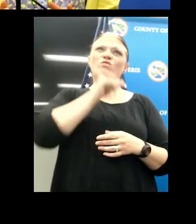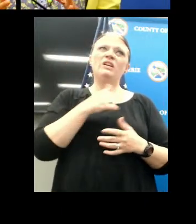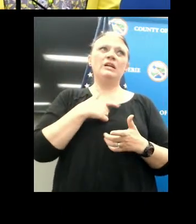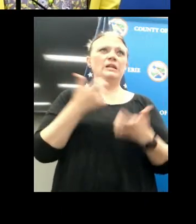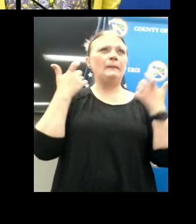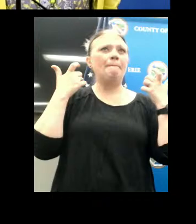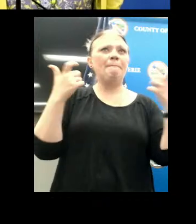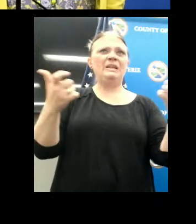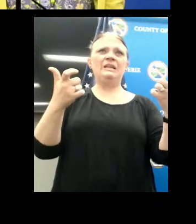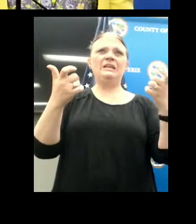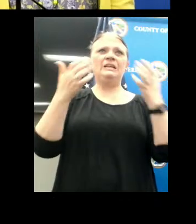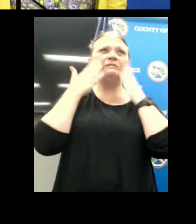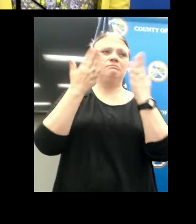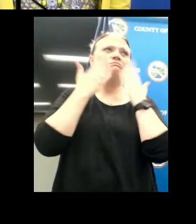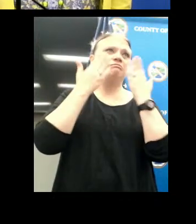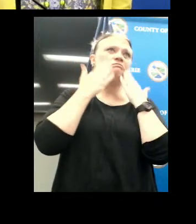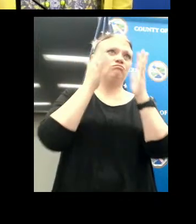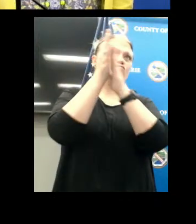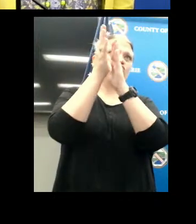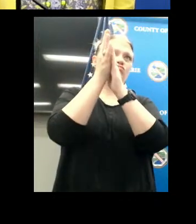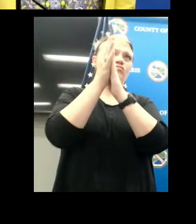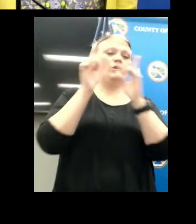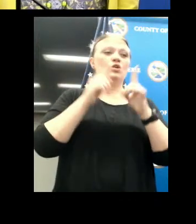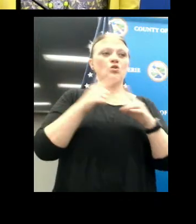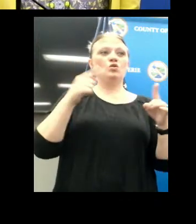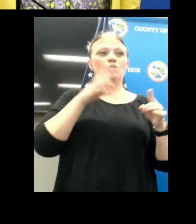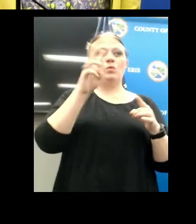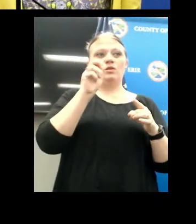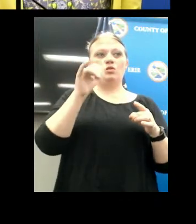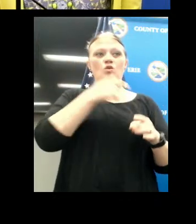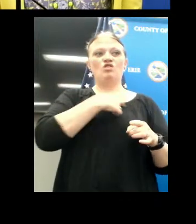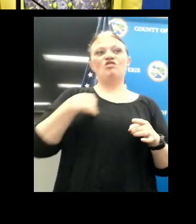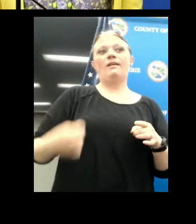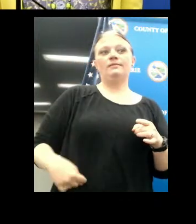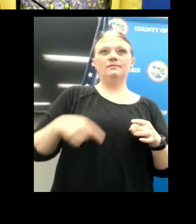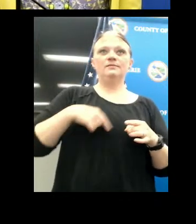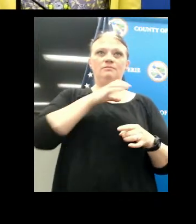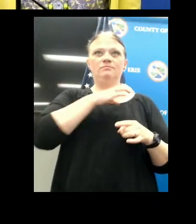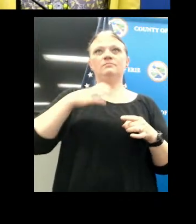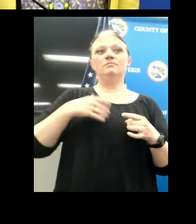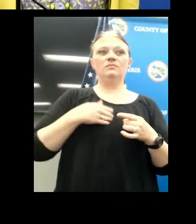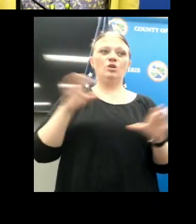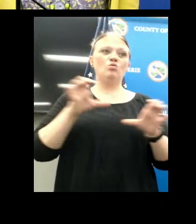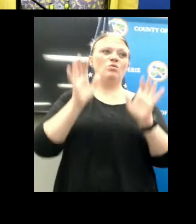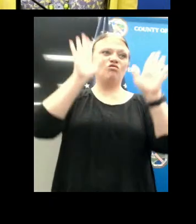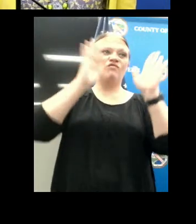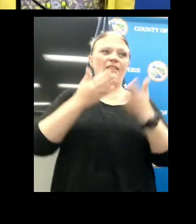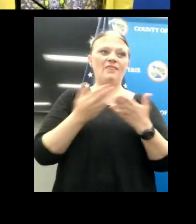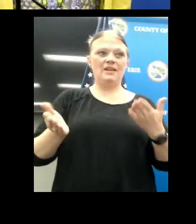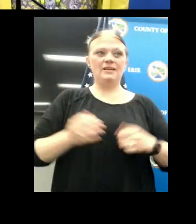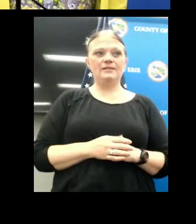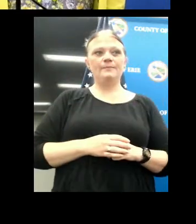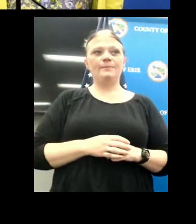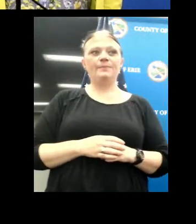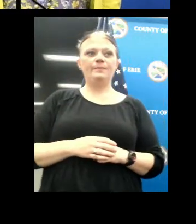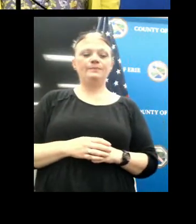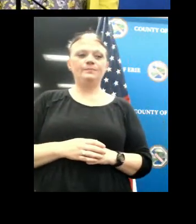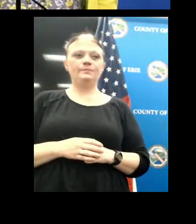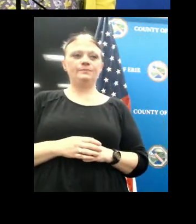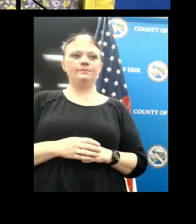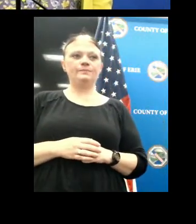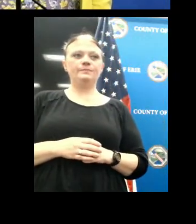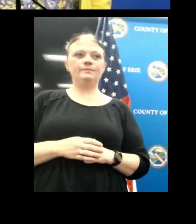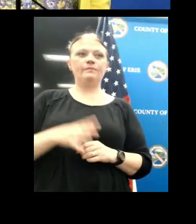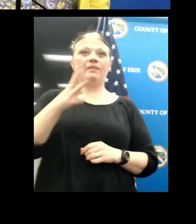give a loud shout out to our Western New York Chinese Chamber of Commerce. They're doing some really great things. And then I just